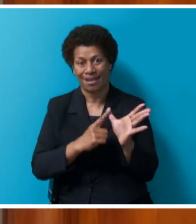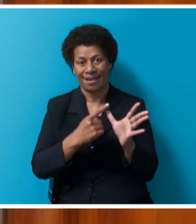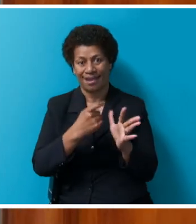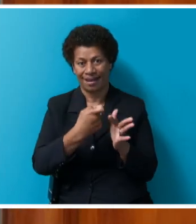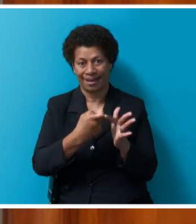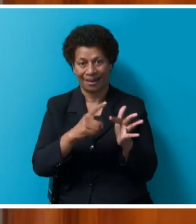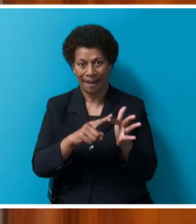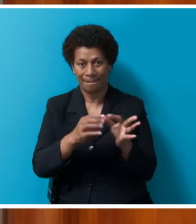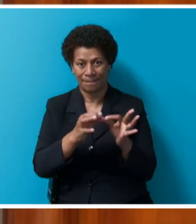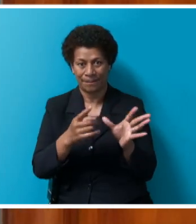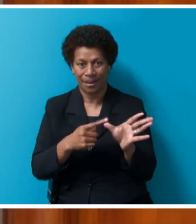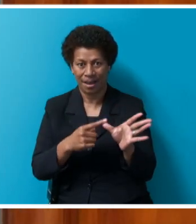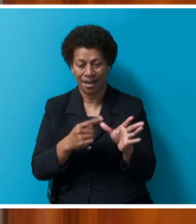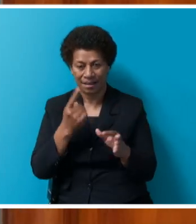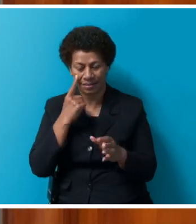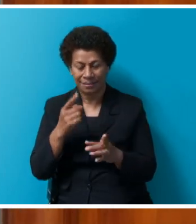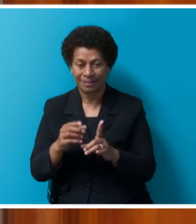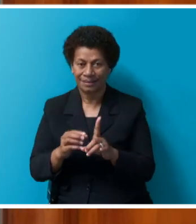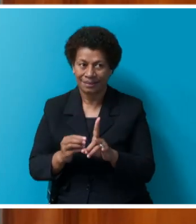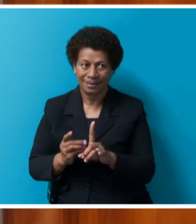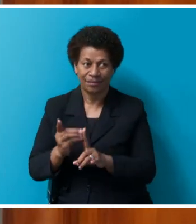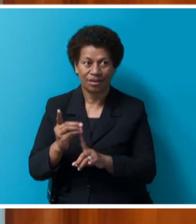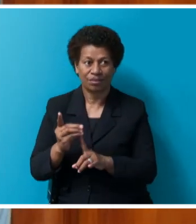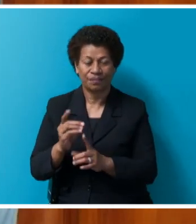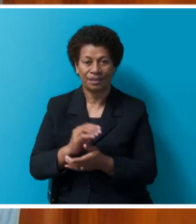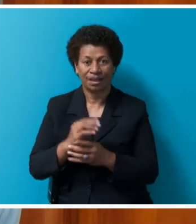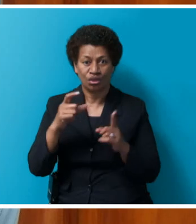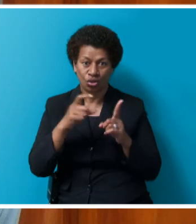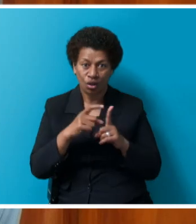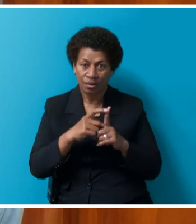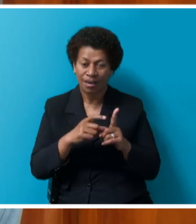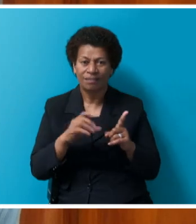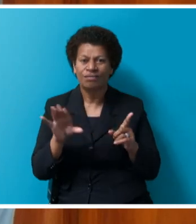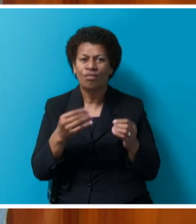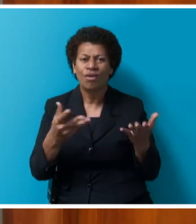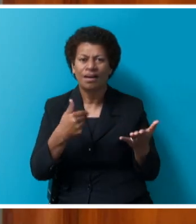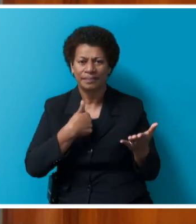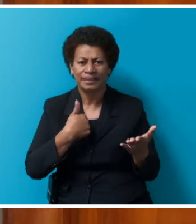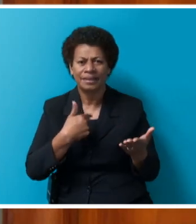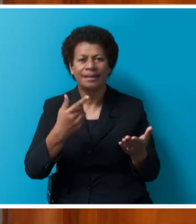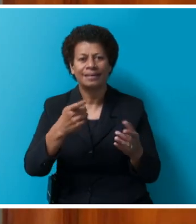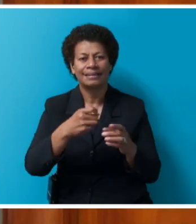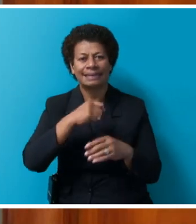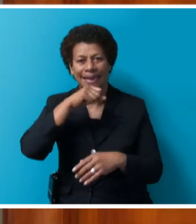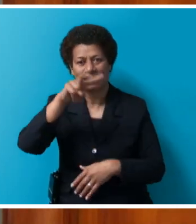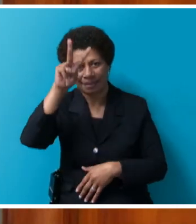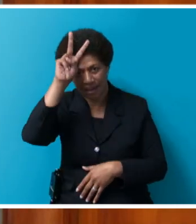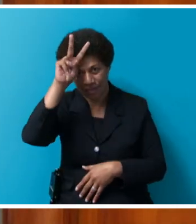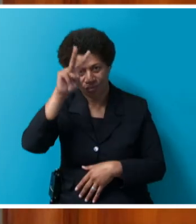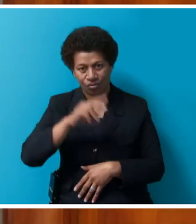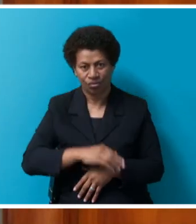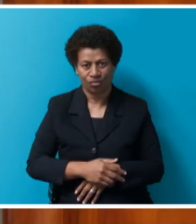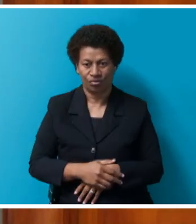reflected on the state of development. As a daughter of Kandavu, another maritime province, the parallels in our challenges struck me